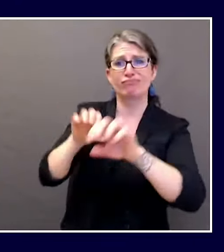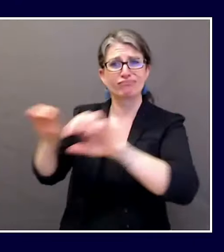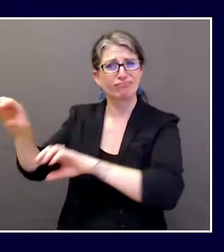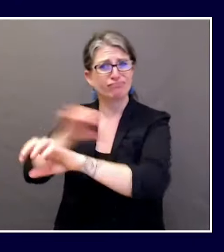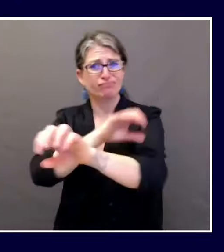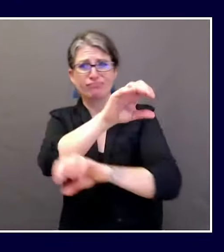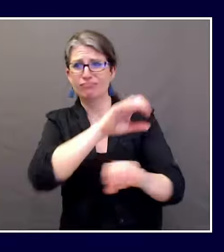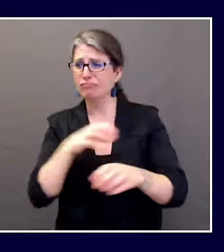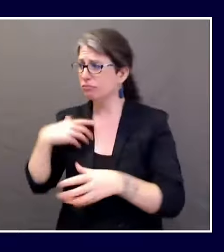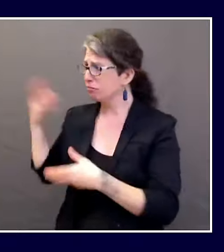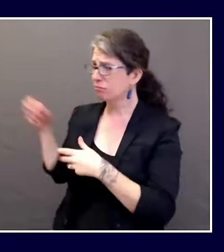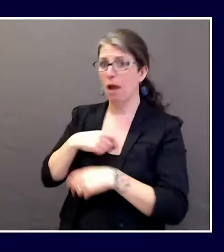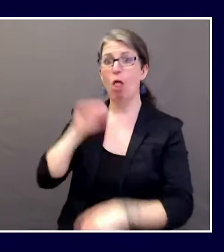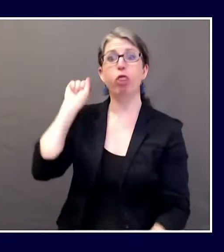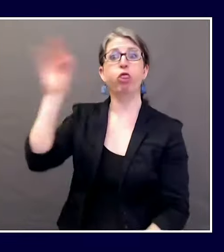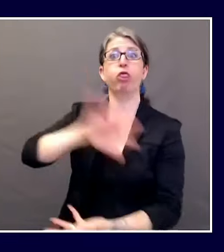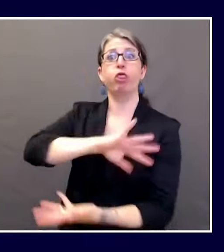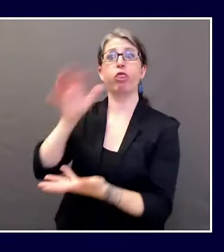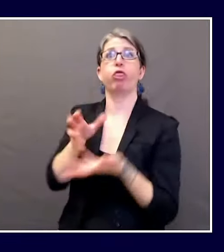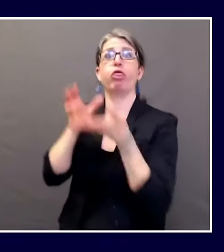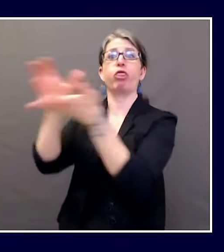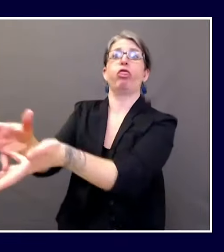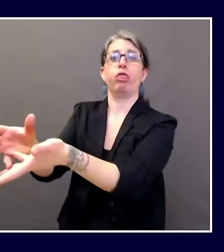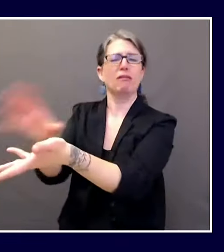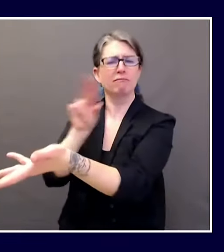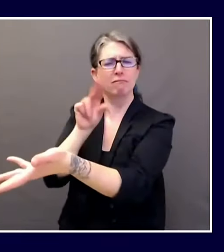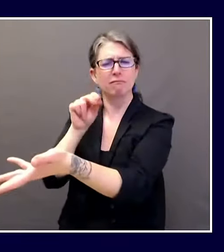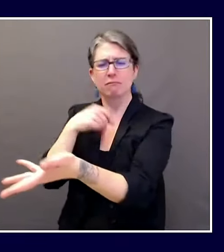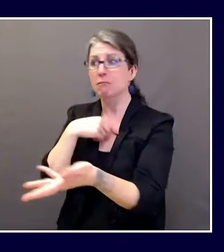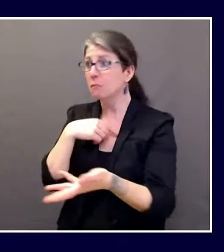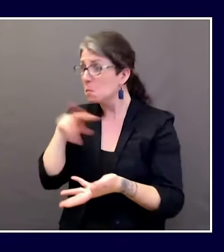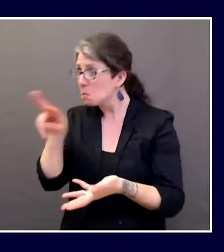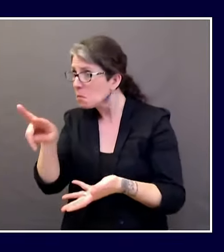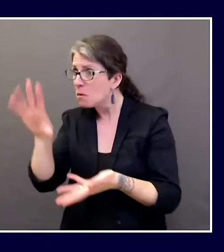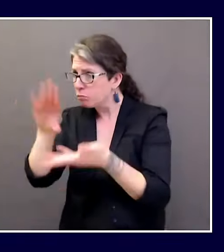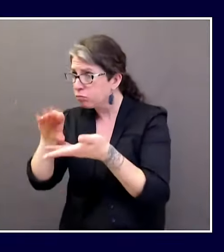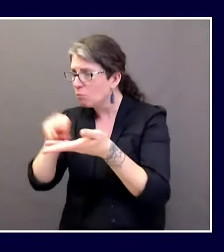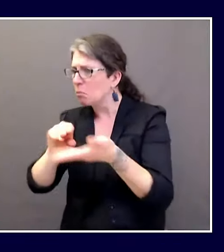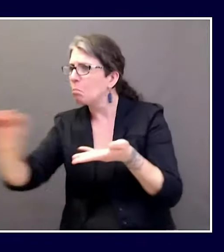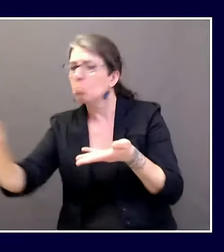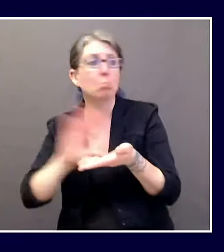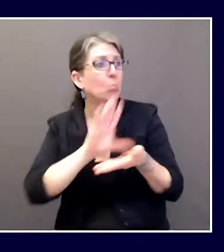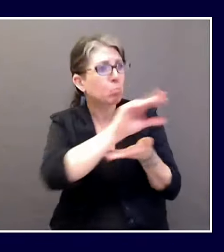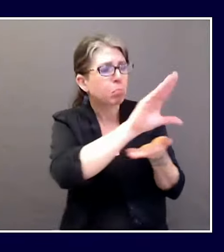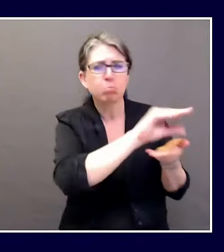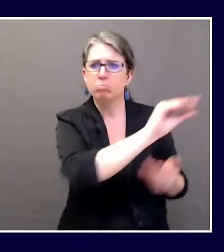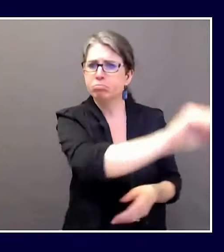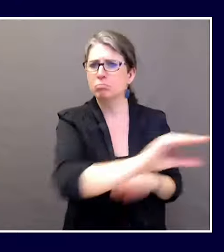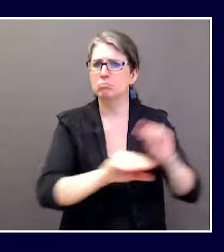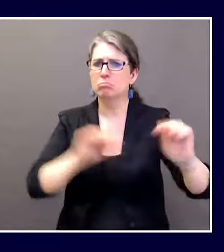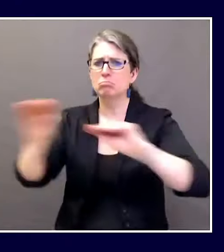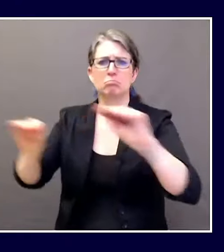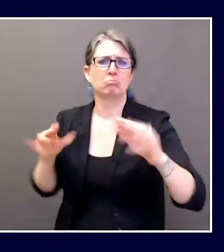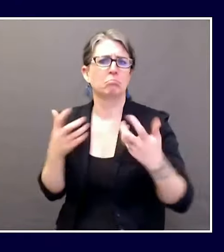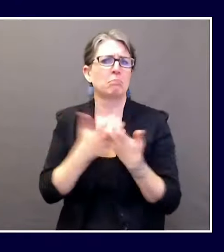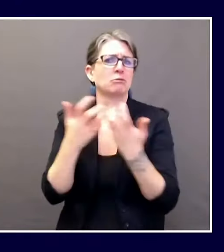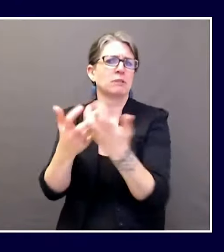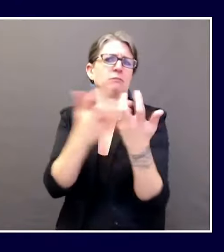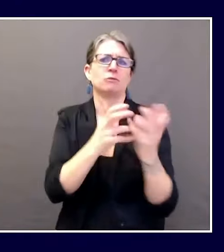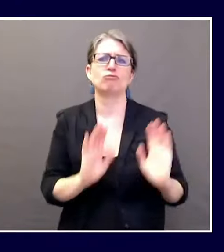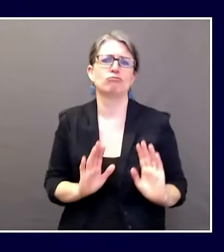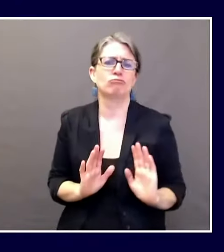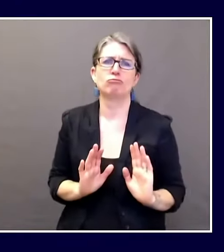snapped up very, very quickly. And so, as evidenced by the significant number of vaccinations that we've undertaken